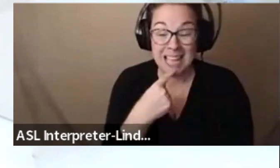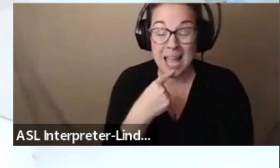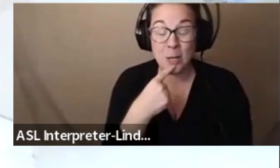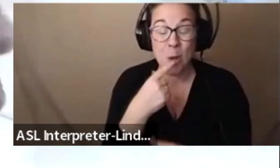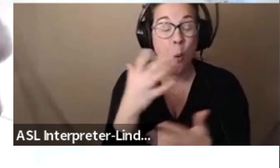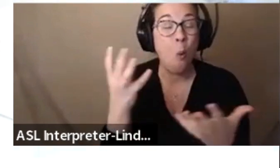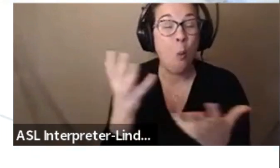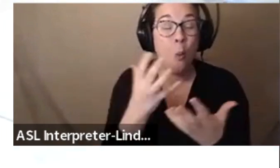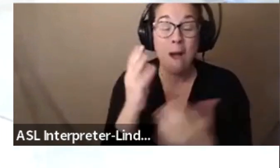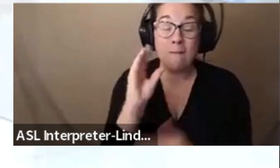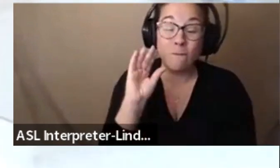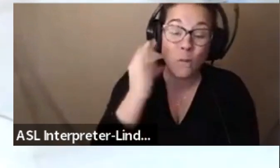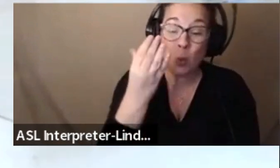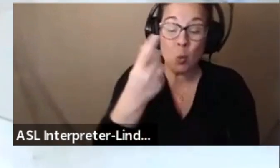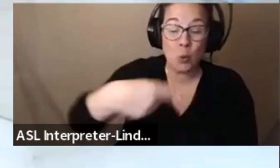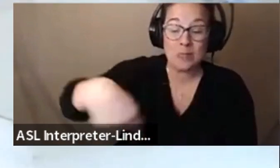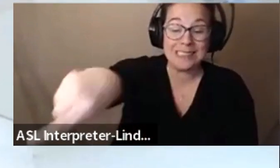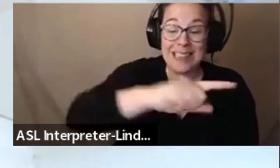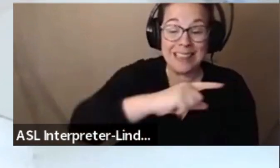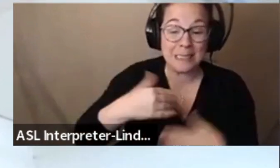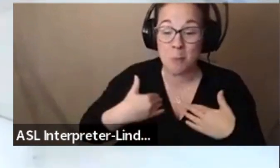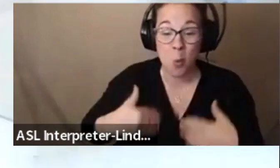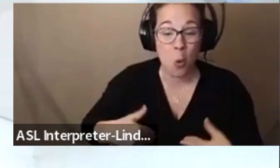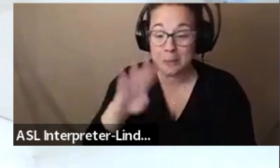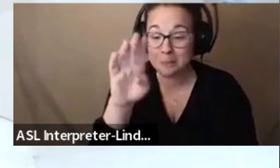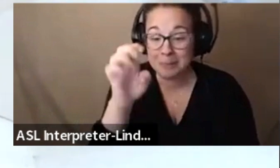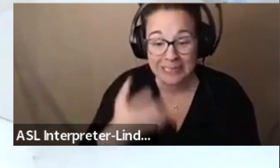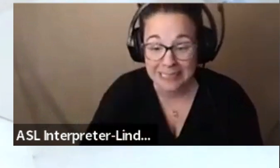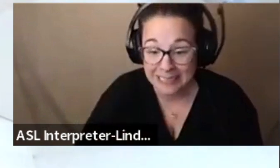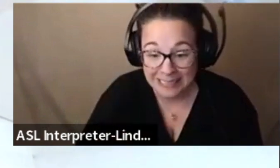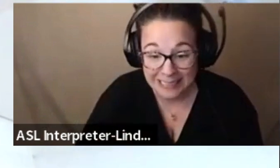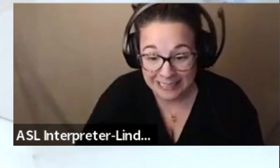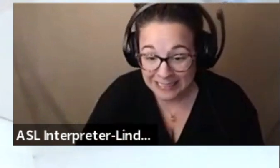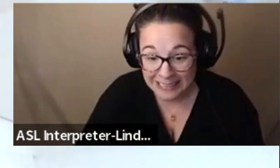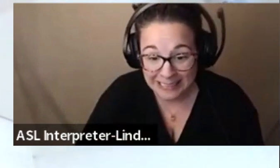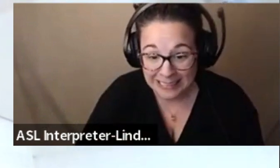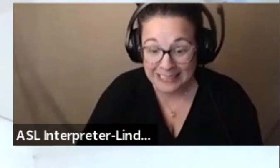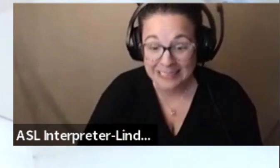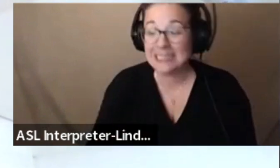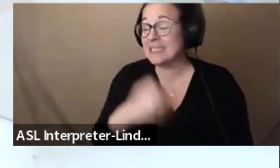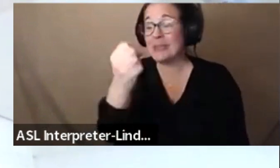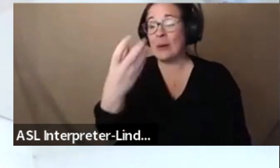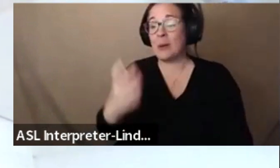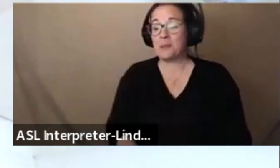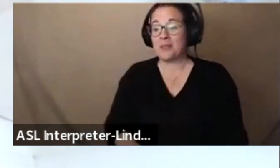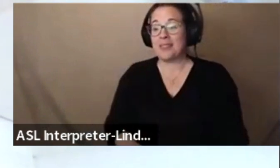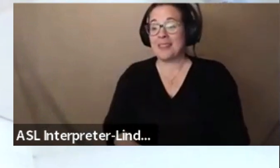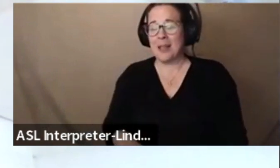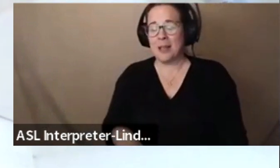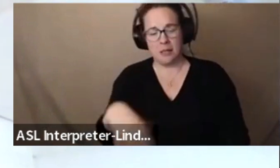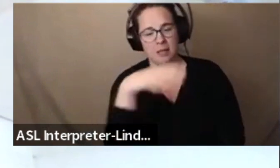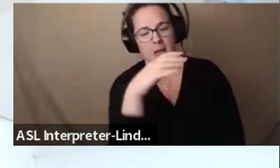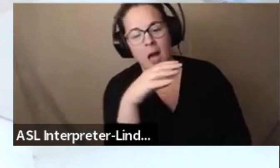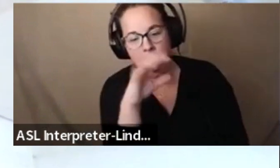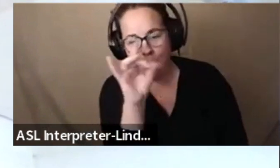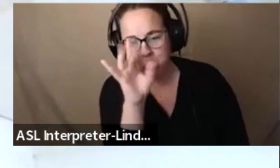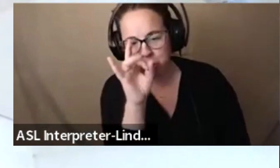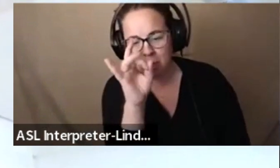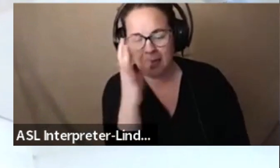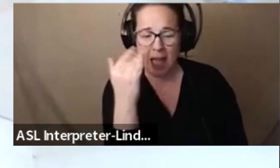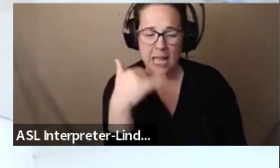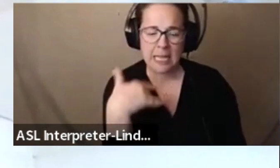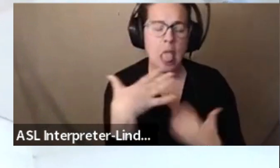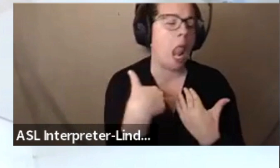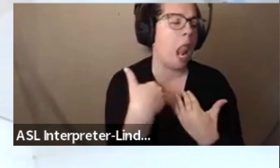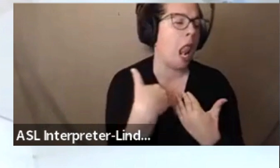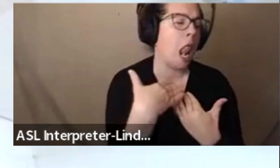it says what fools these mortals be. It's like, why can't you just liberate yourselves instead of getting into all this crap? And